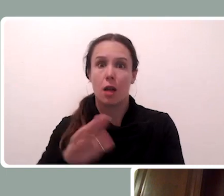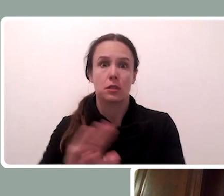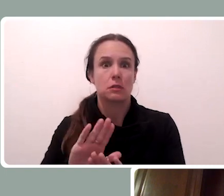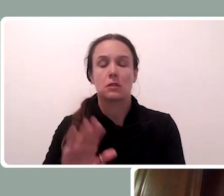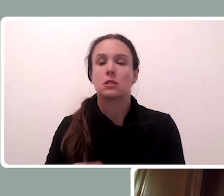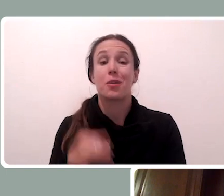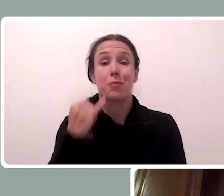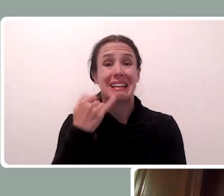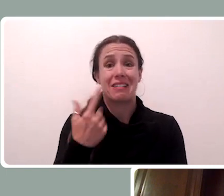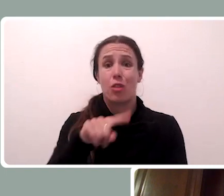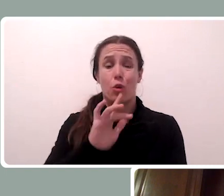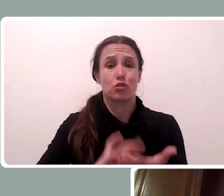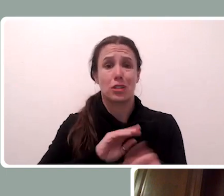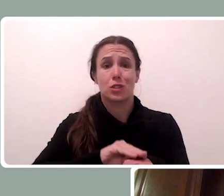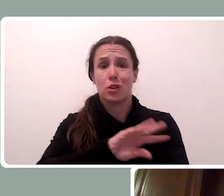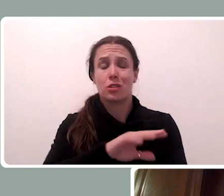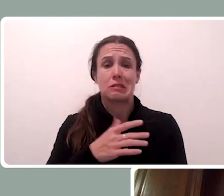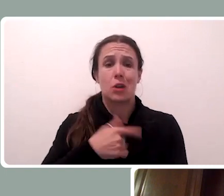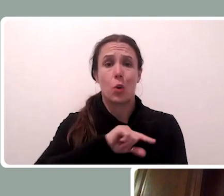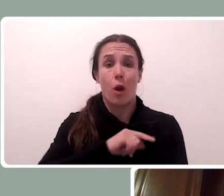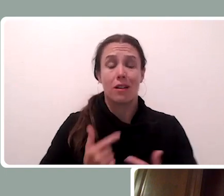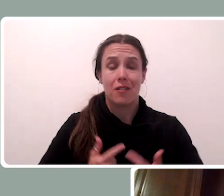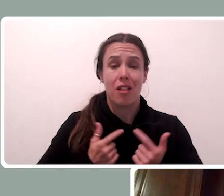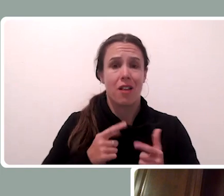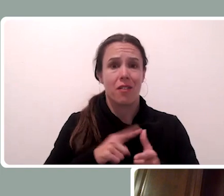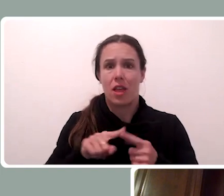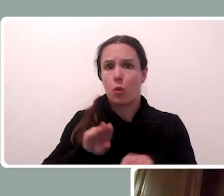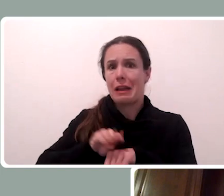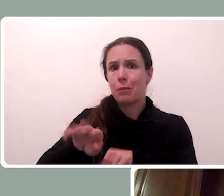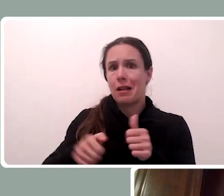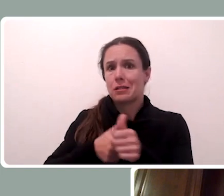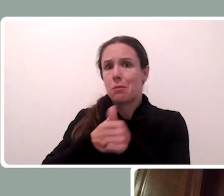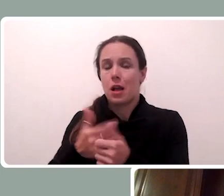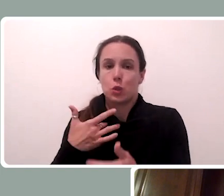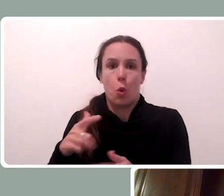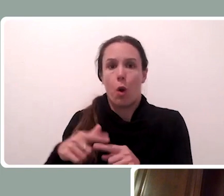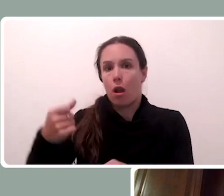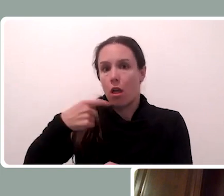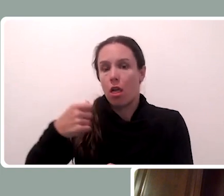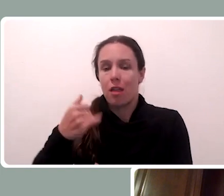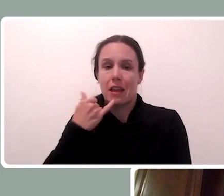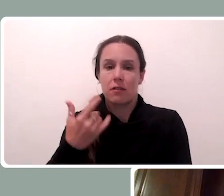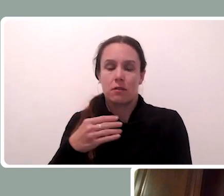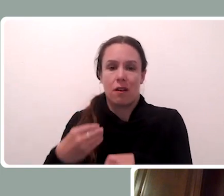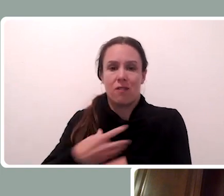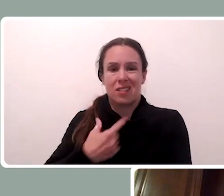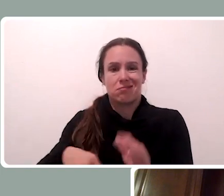quality of life issue, which then impacts compliance, I think doing something, at least we have some biological basis that at least